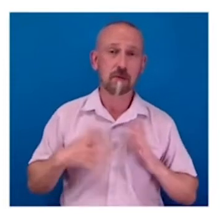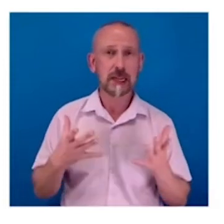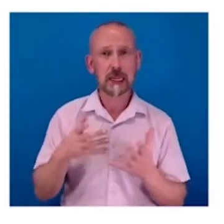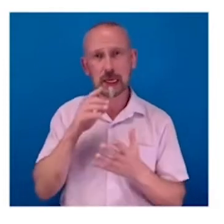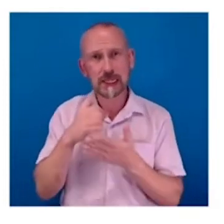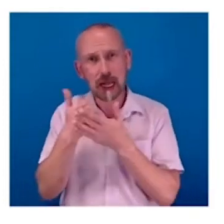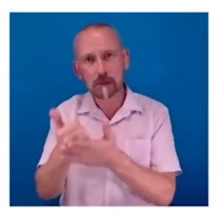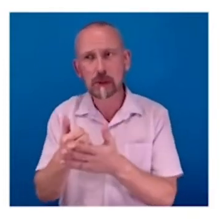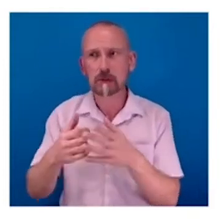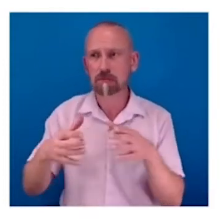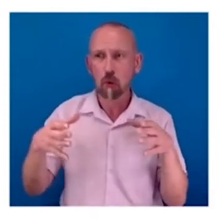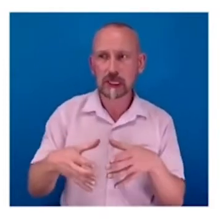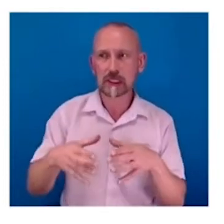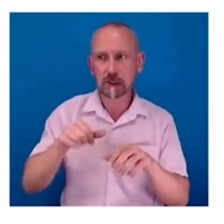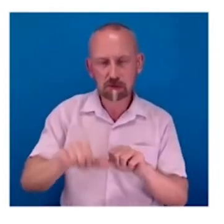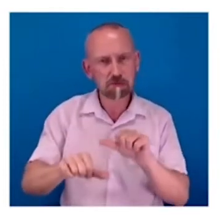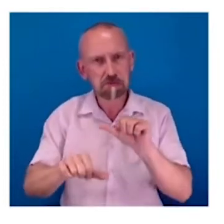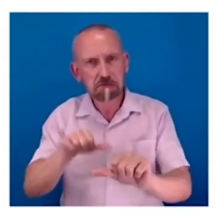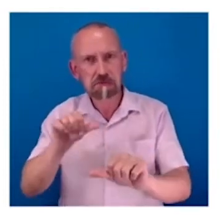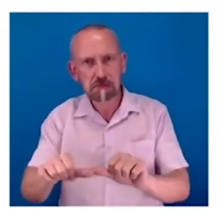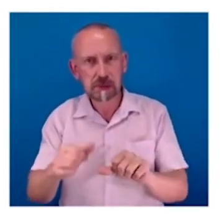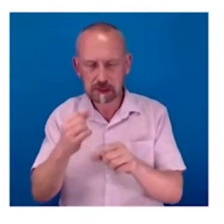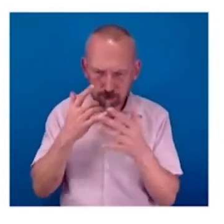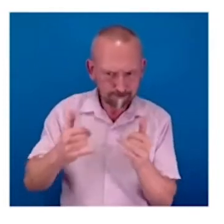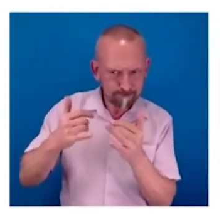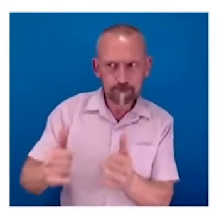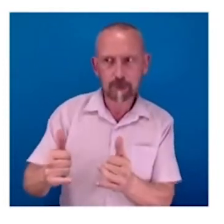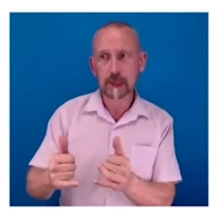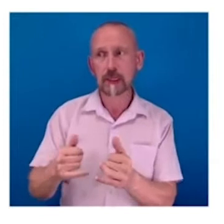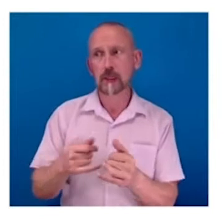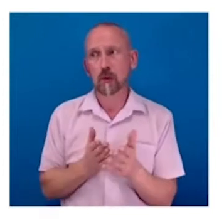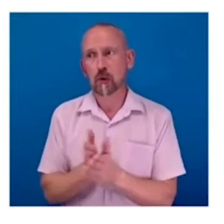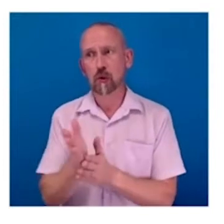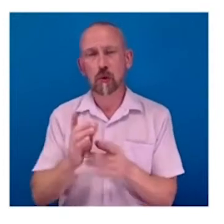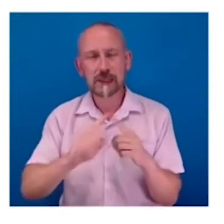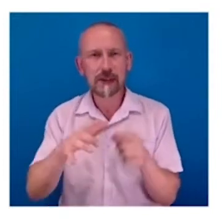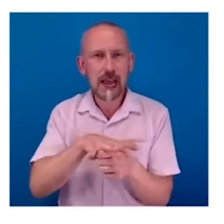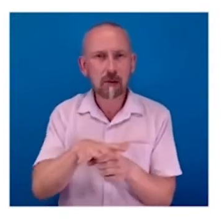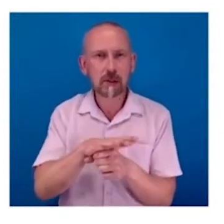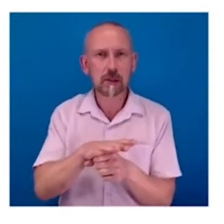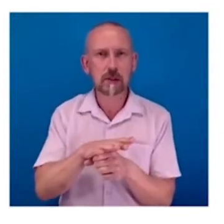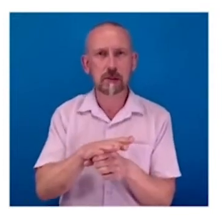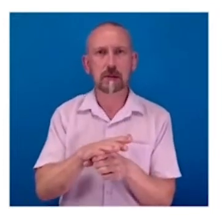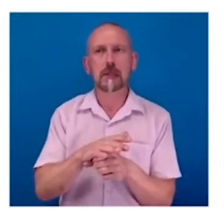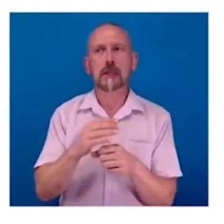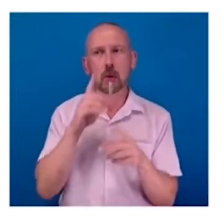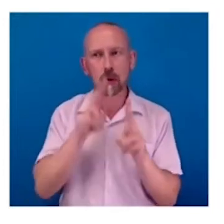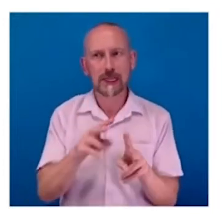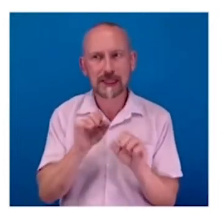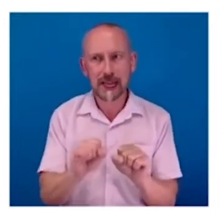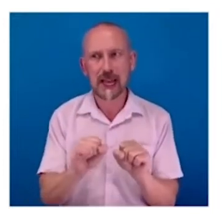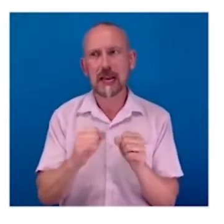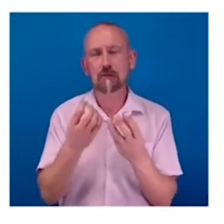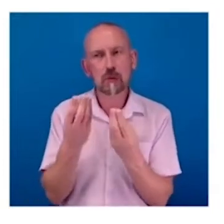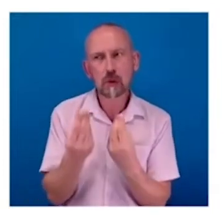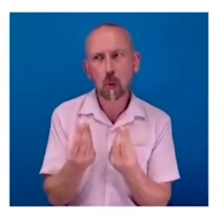organizations, how they do things, their tools, processes, etc., prioritization, resourcing, and look at the gaps, look for the holes, and